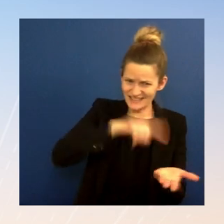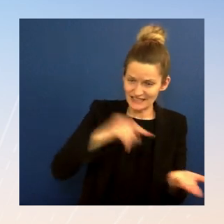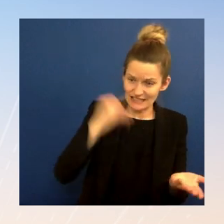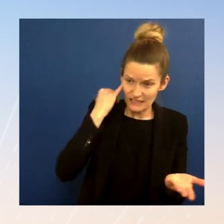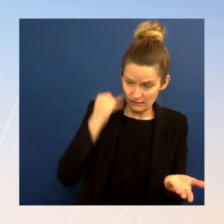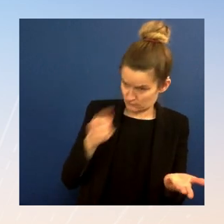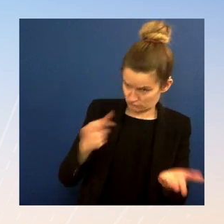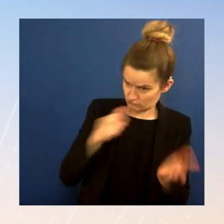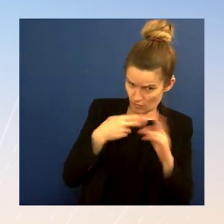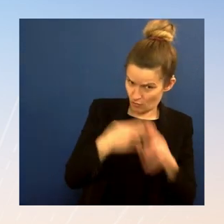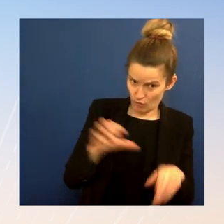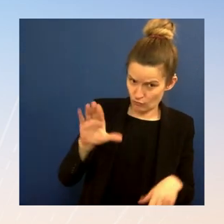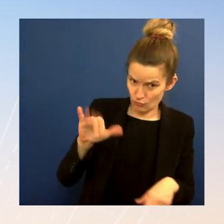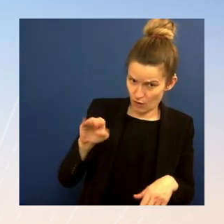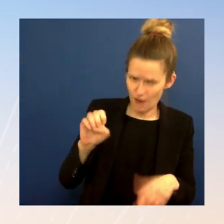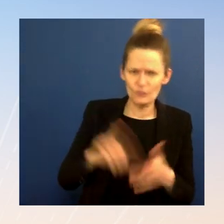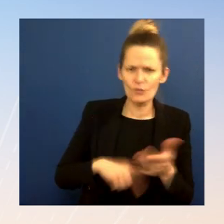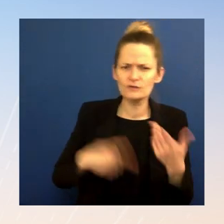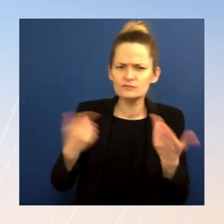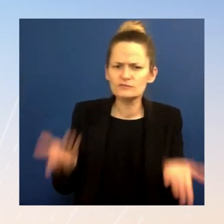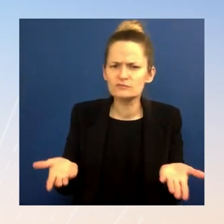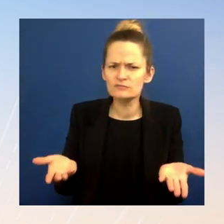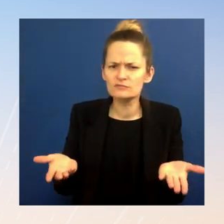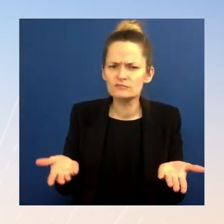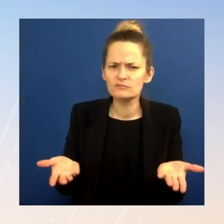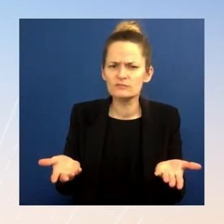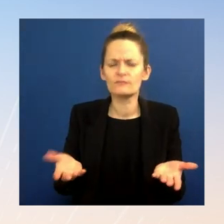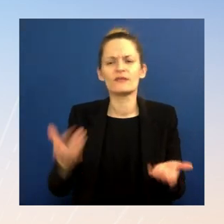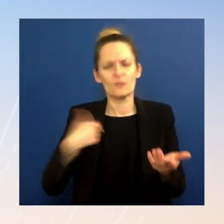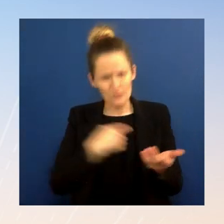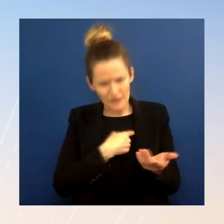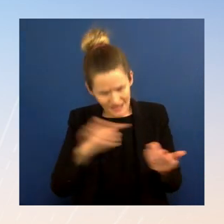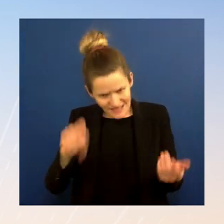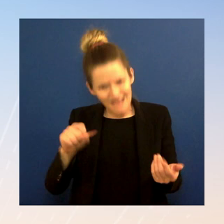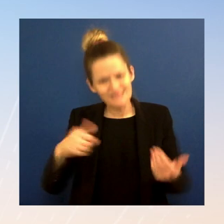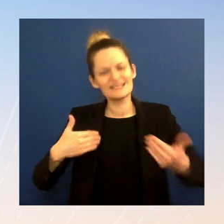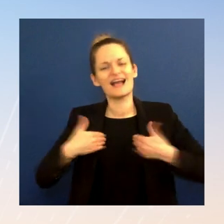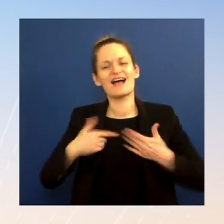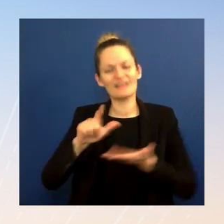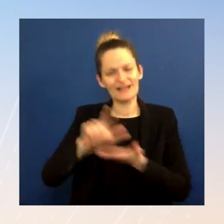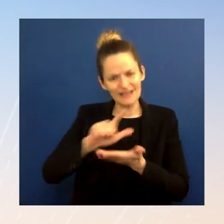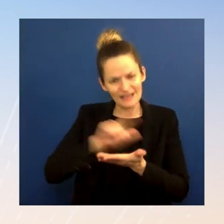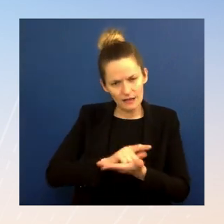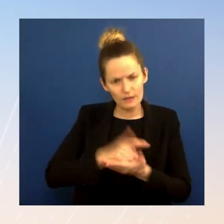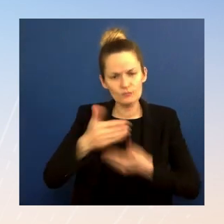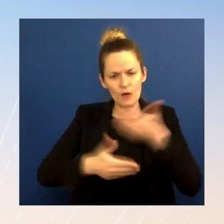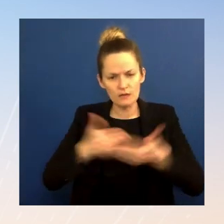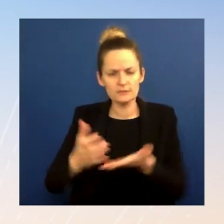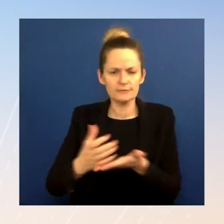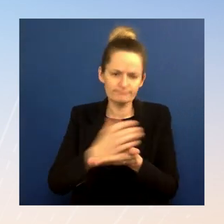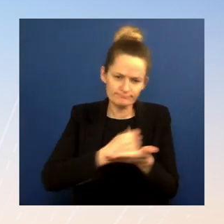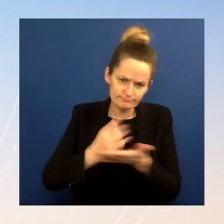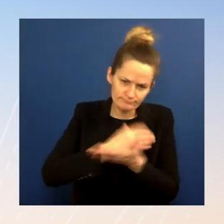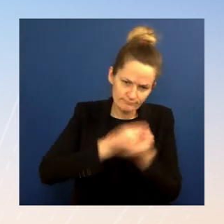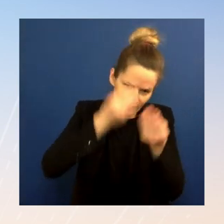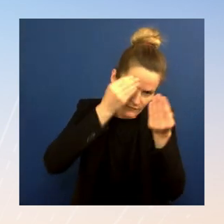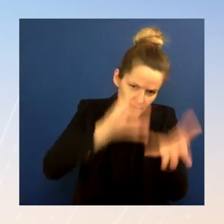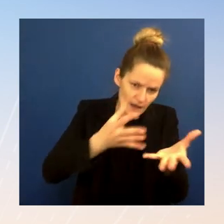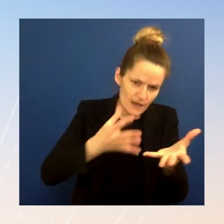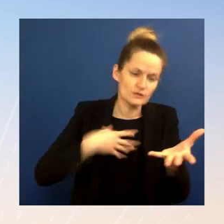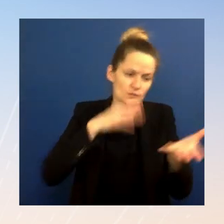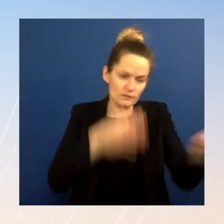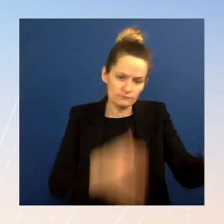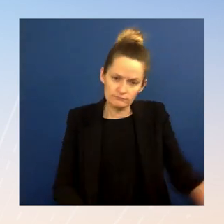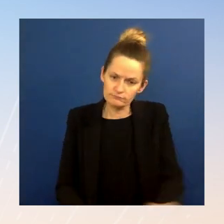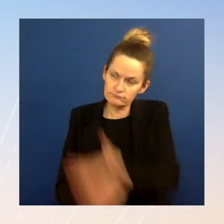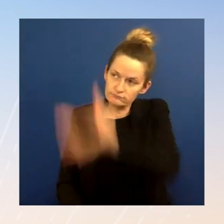And any of that information and data we gather would go to the international bodies that would have prosecuted war criminals